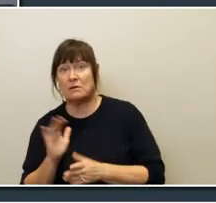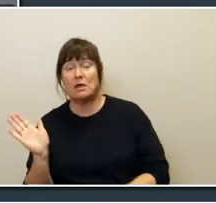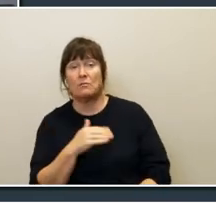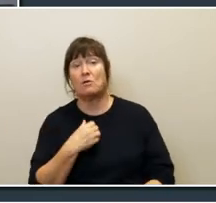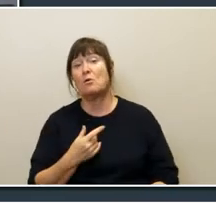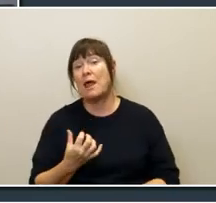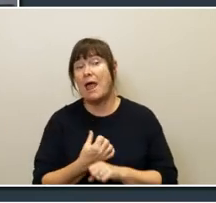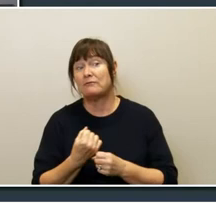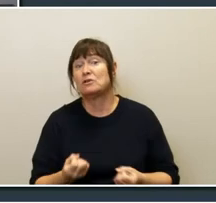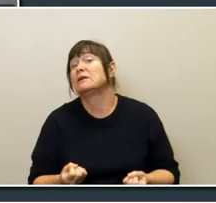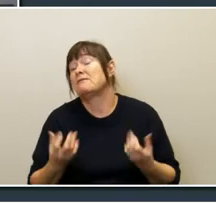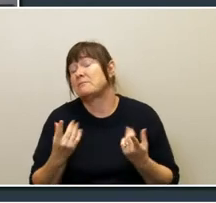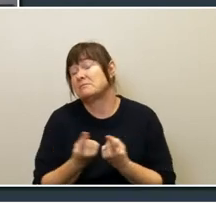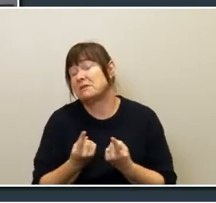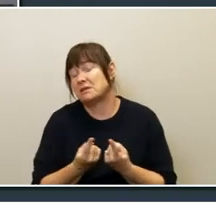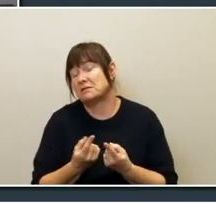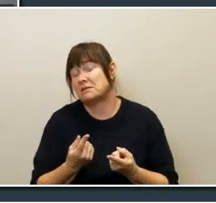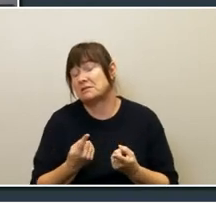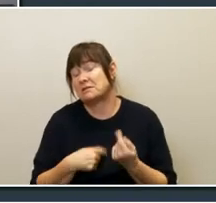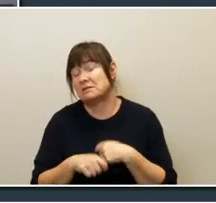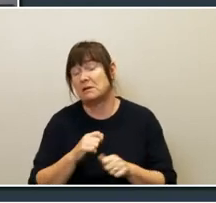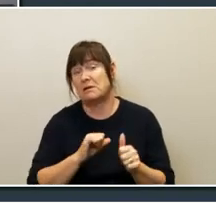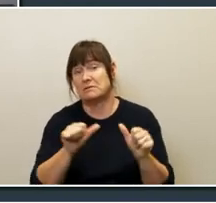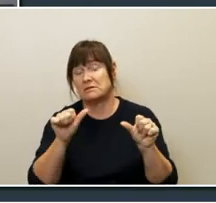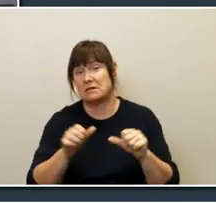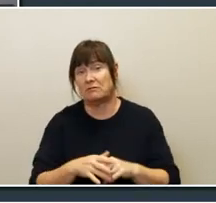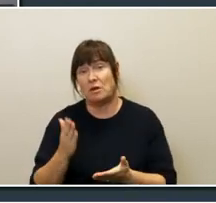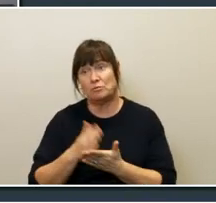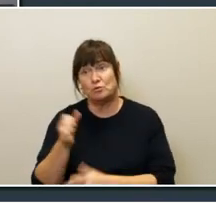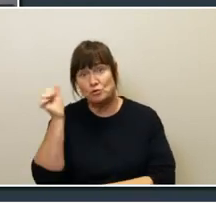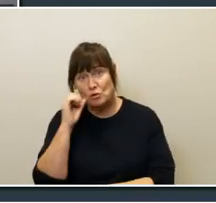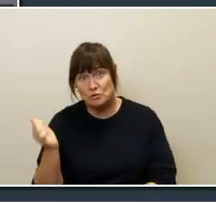to be successful. I'm not telling you anything you don't know already.